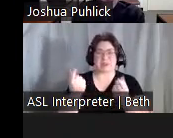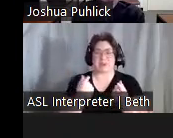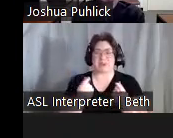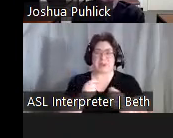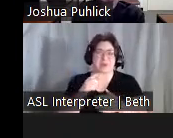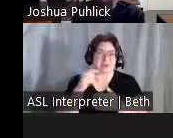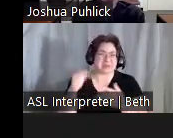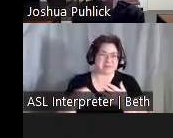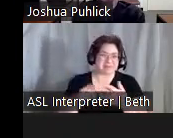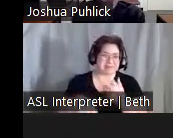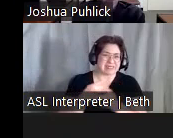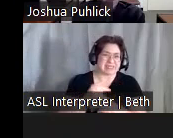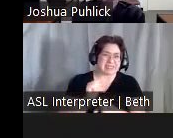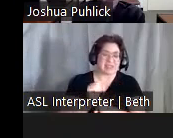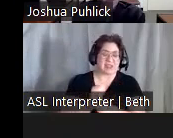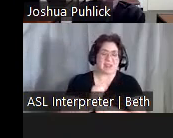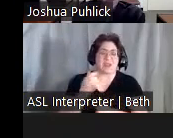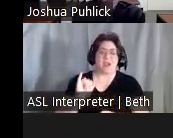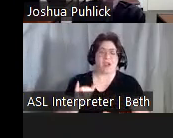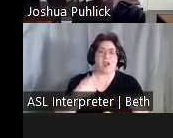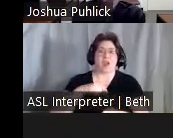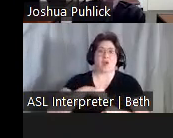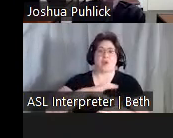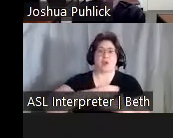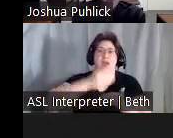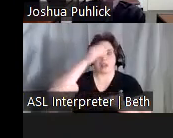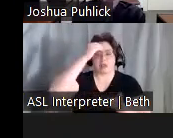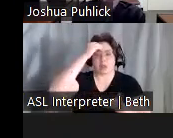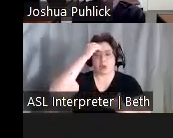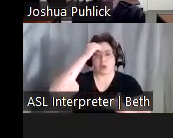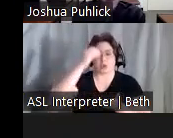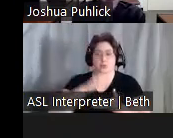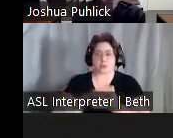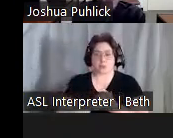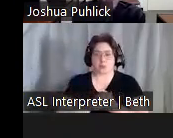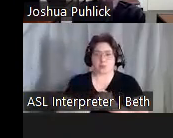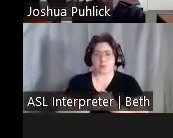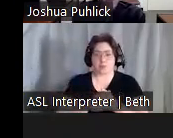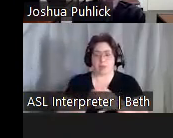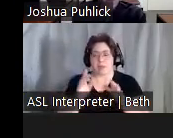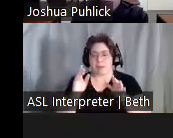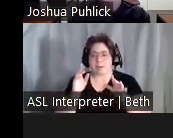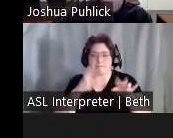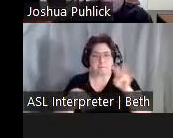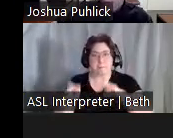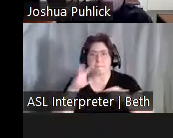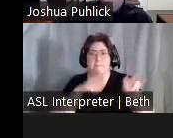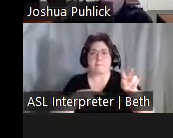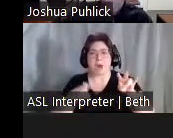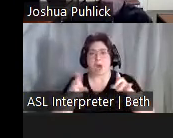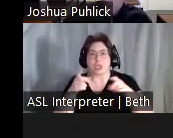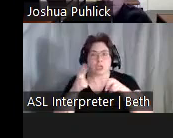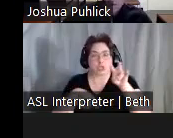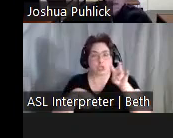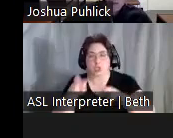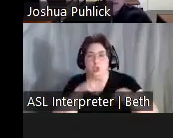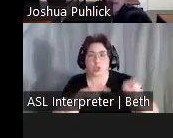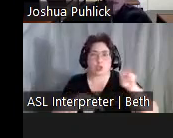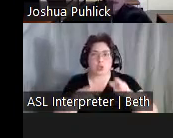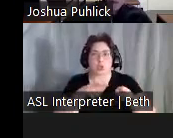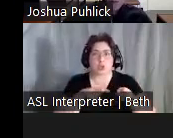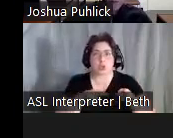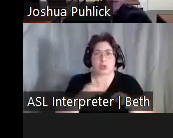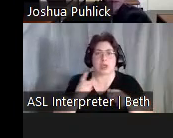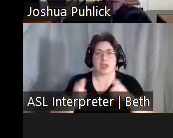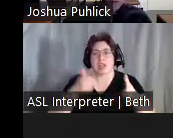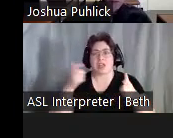thing, one lesson we learned was just to monitor some of those larger live